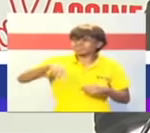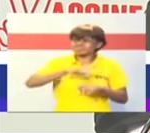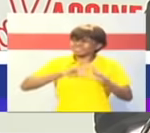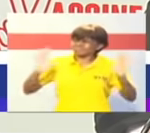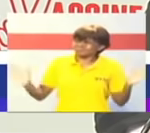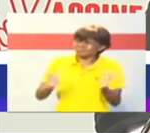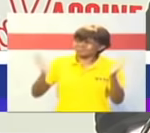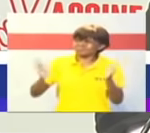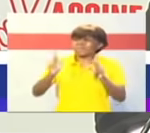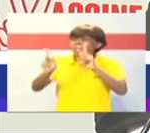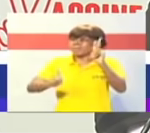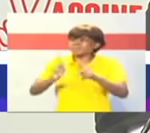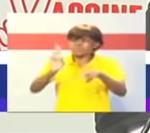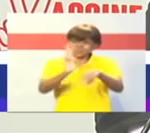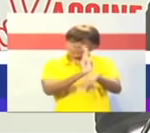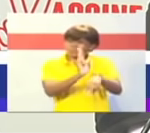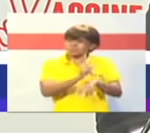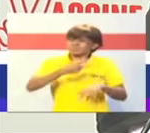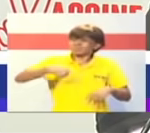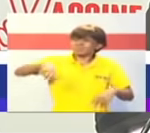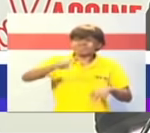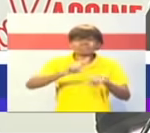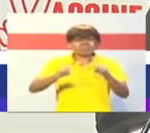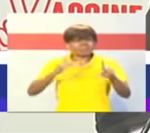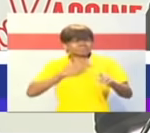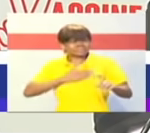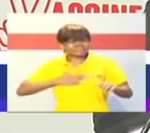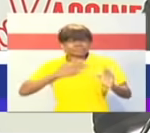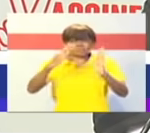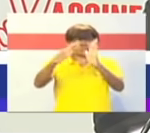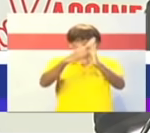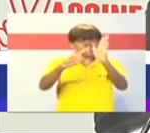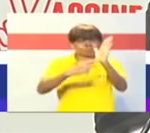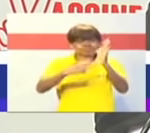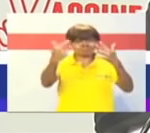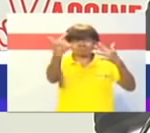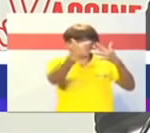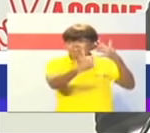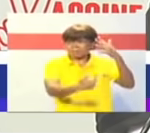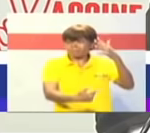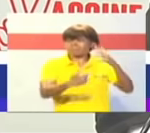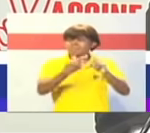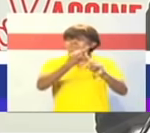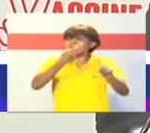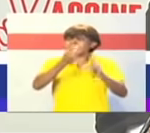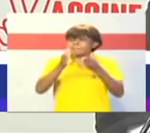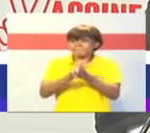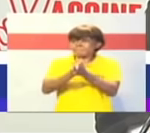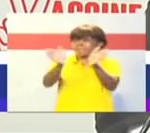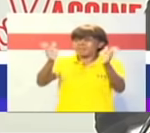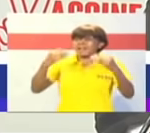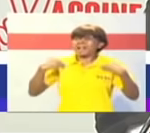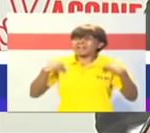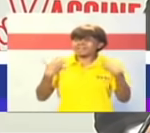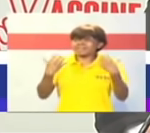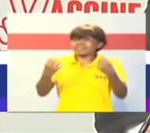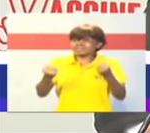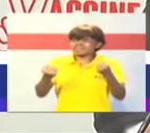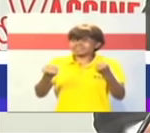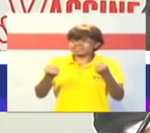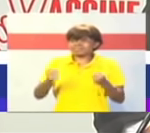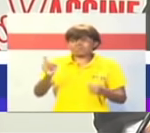these spaces, abide by the rules and regulations as set out in the public health regulation, and I think we can move forward in terms